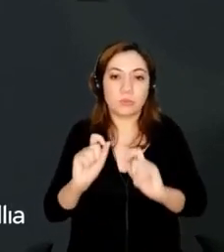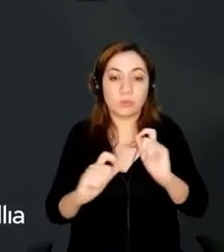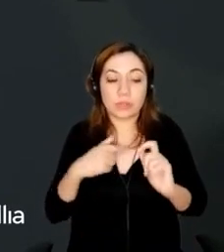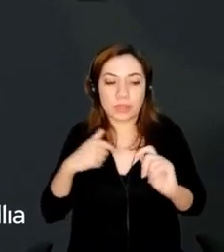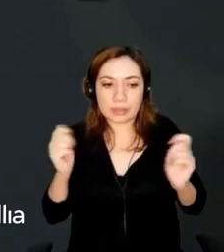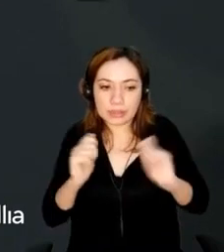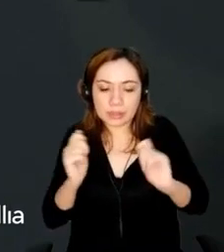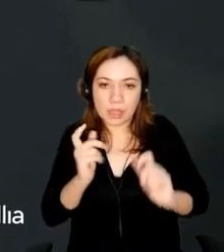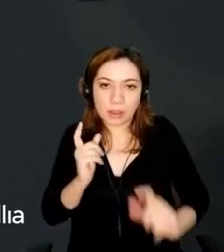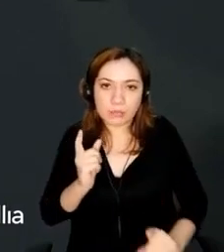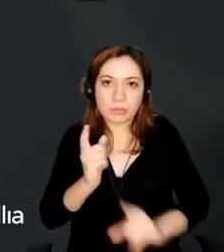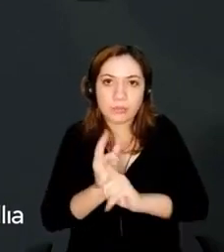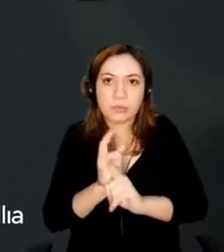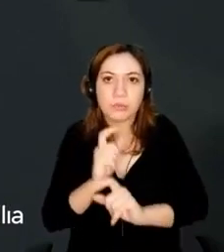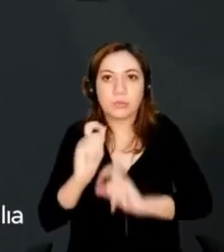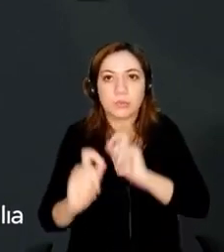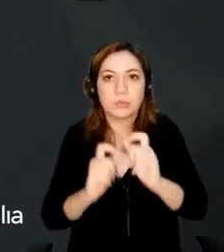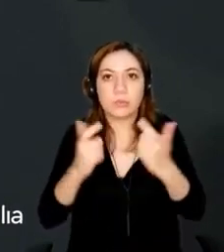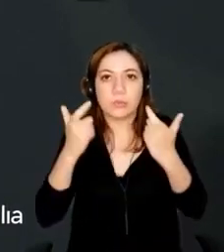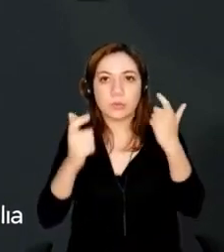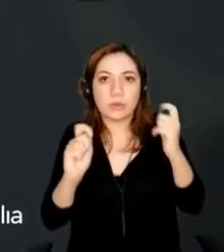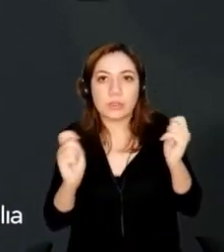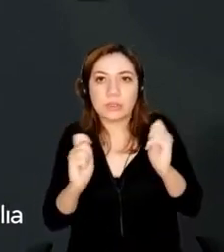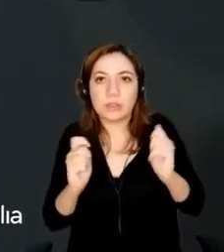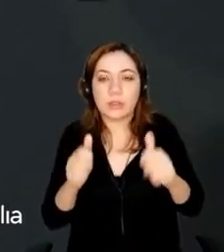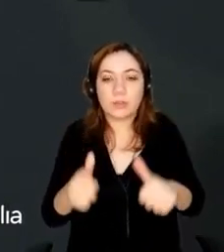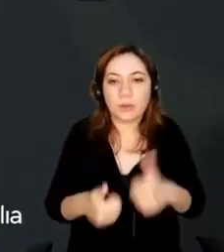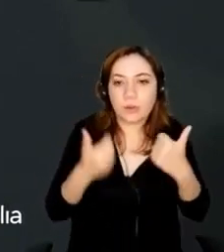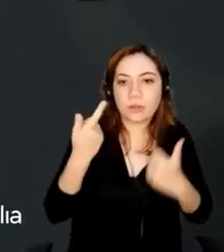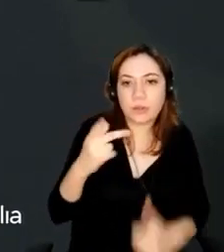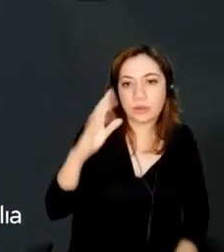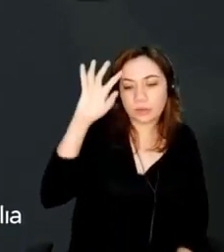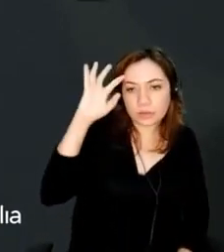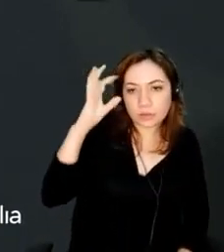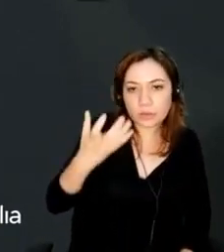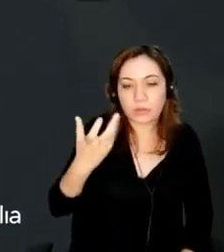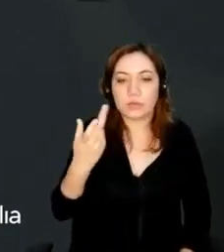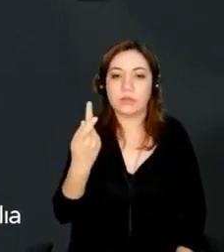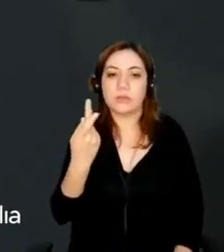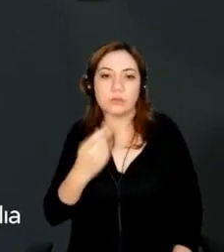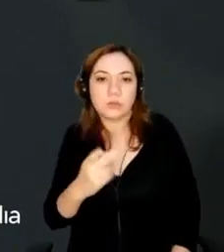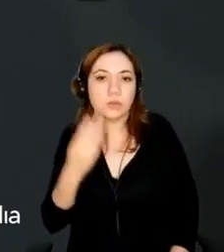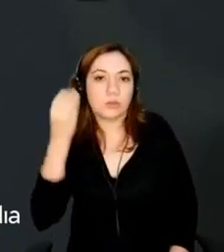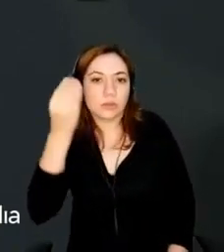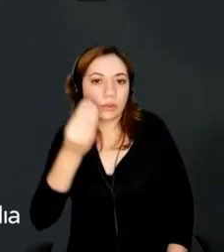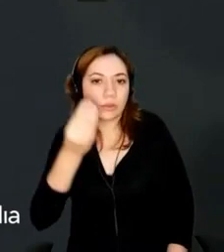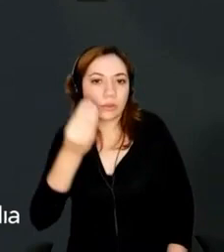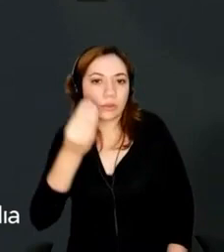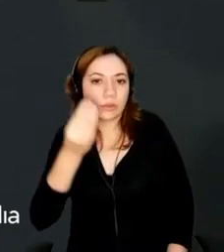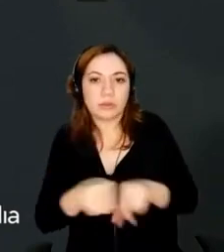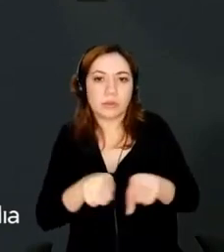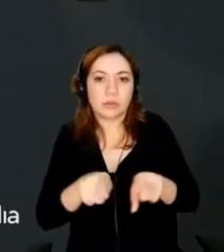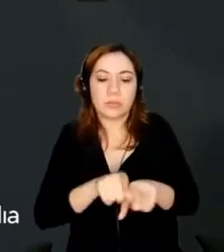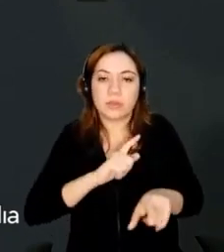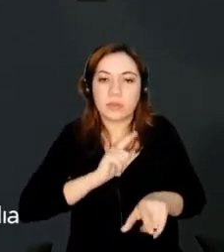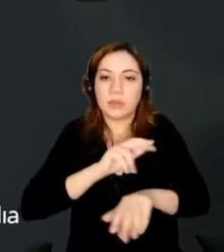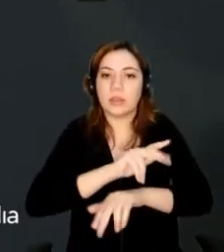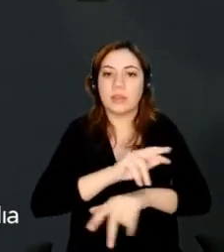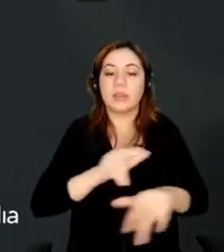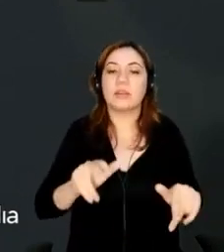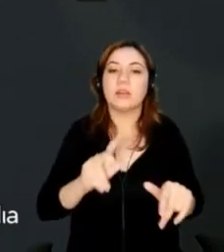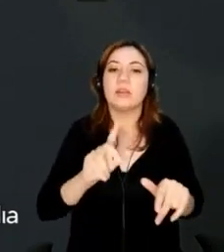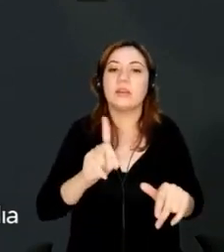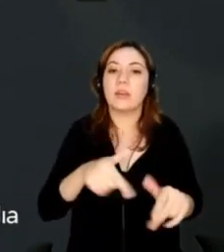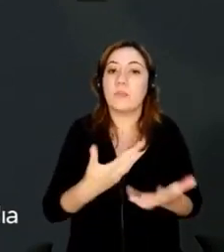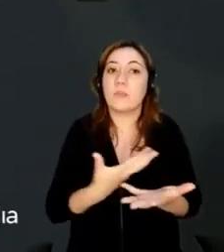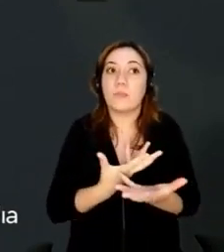you can improve your decisioning, improve your efficiency, improve your customer experience. There's a ton of great products and applications